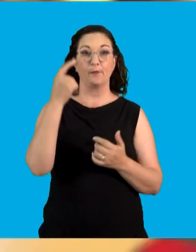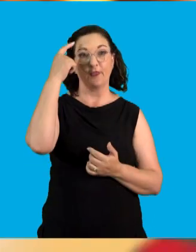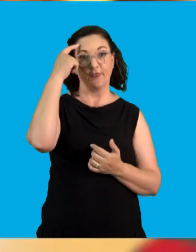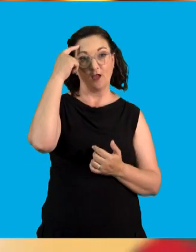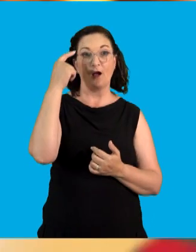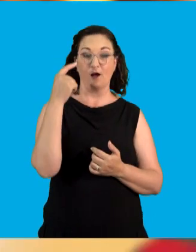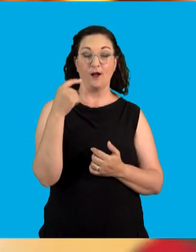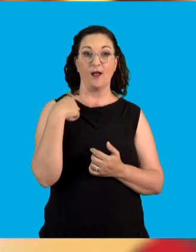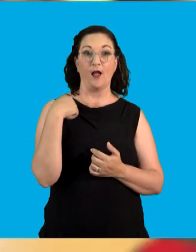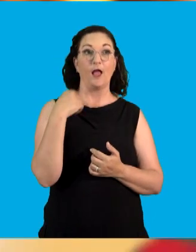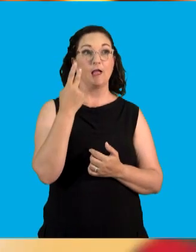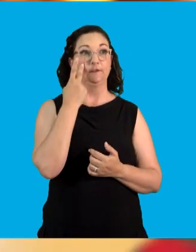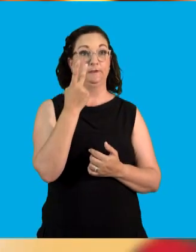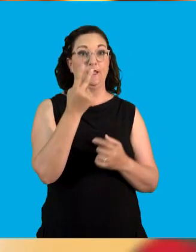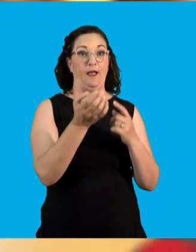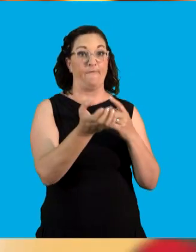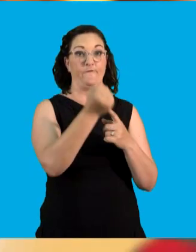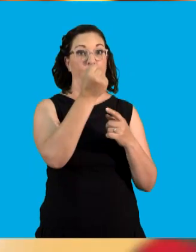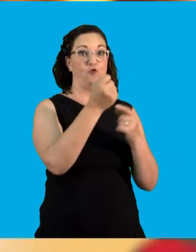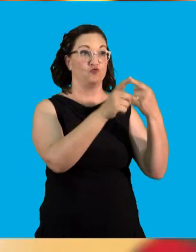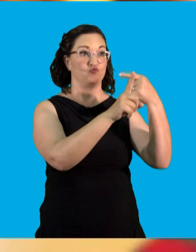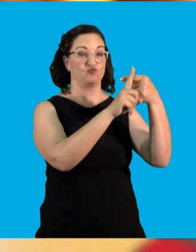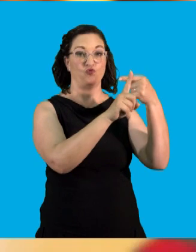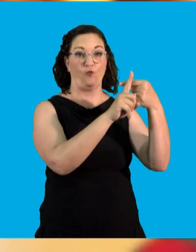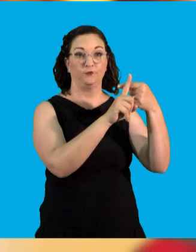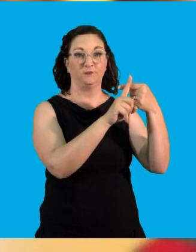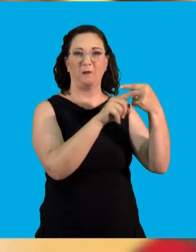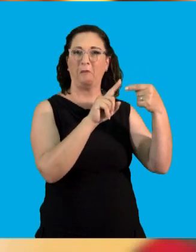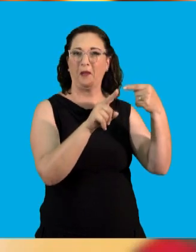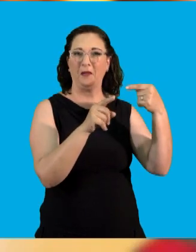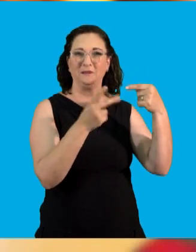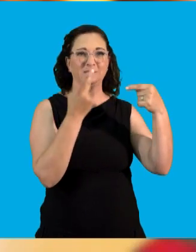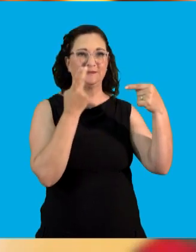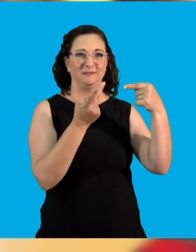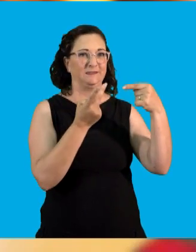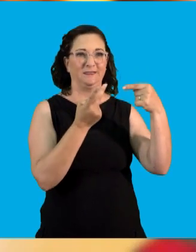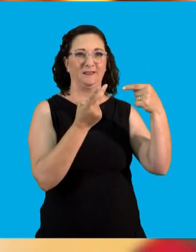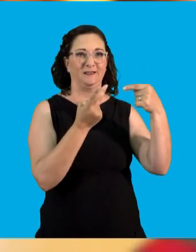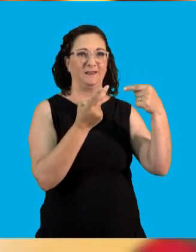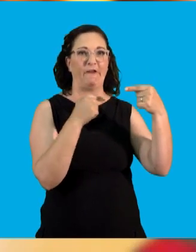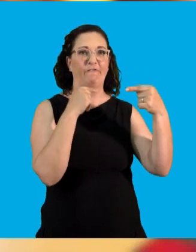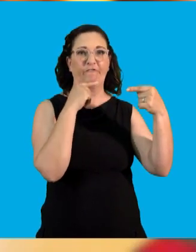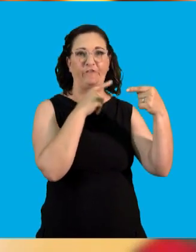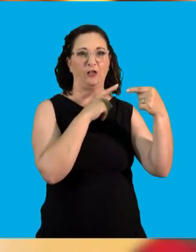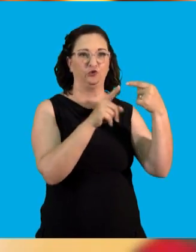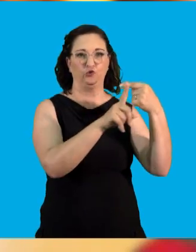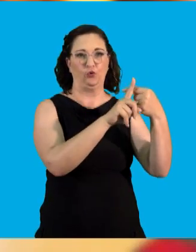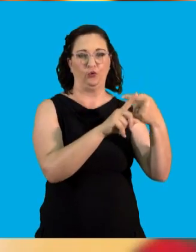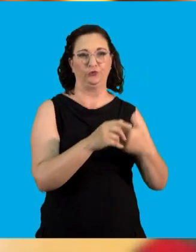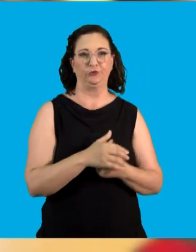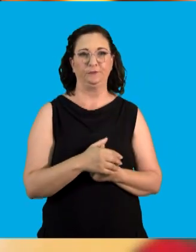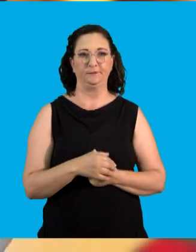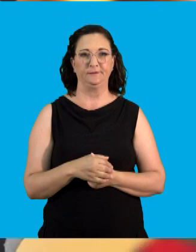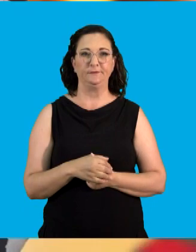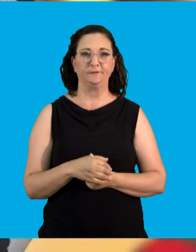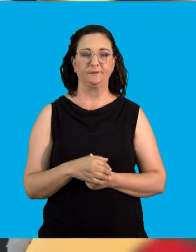that you have found the Southern Cross only to find out that it is the false